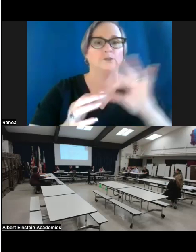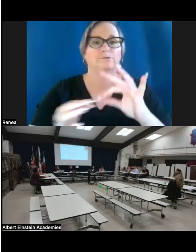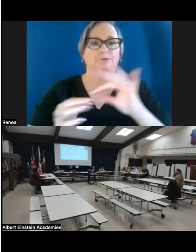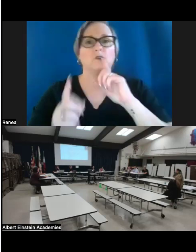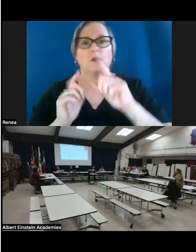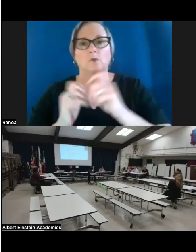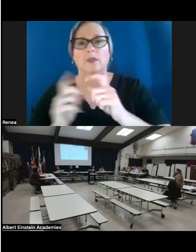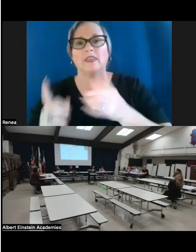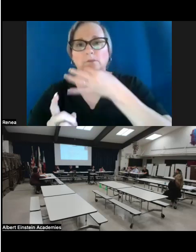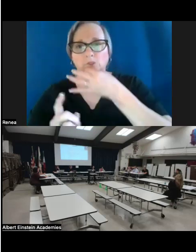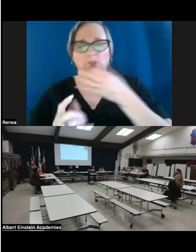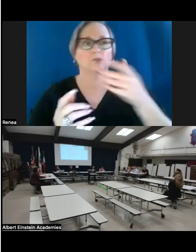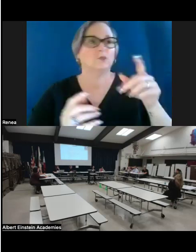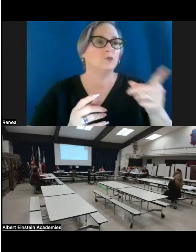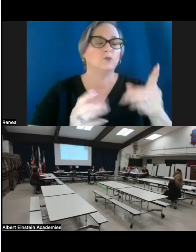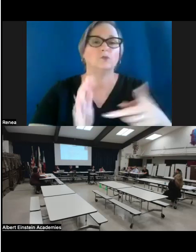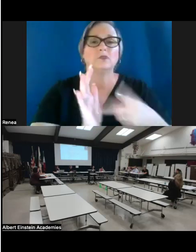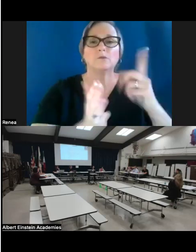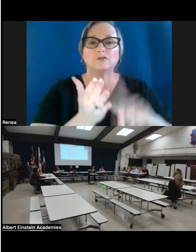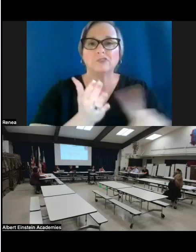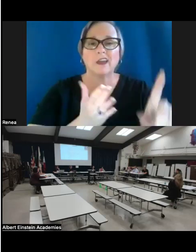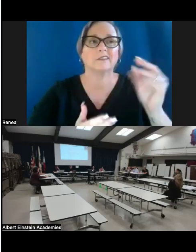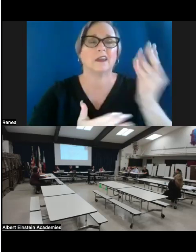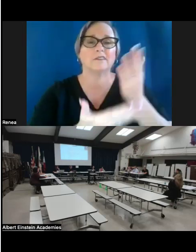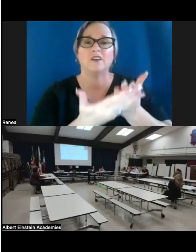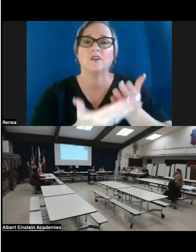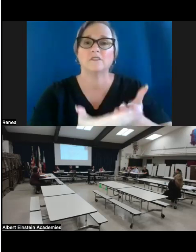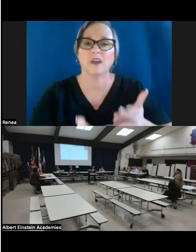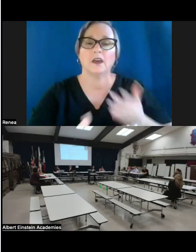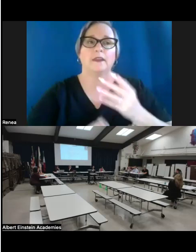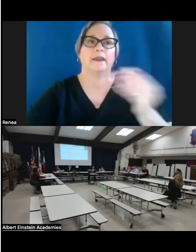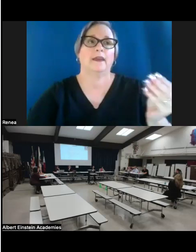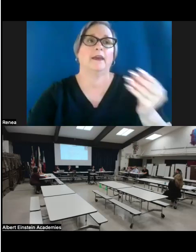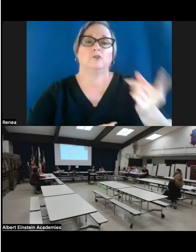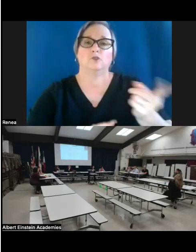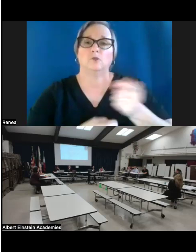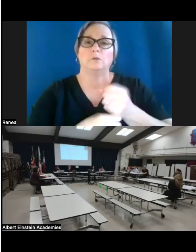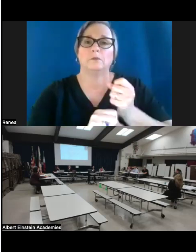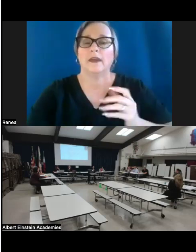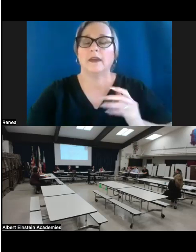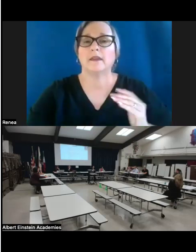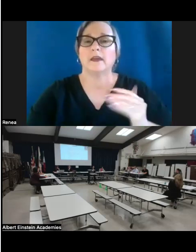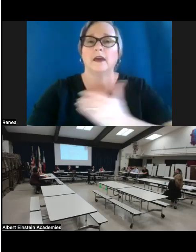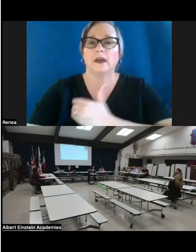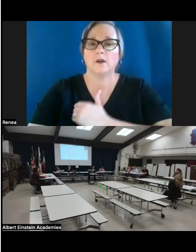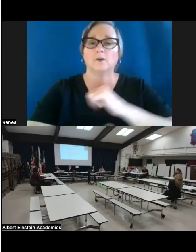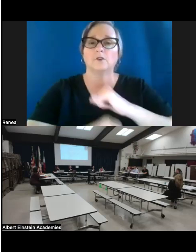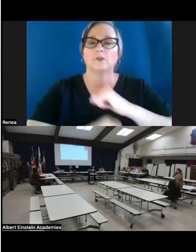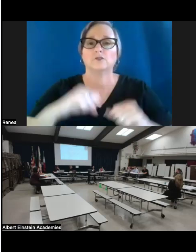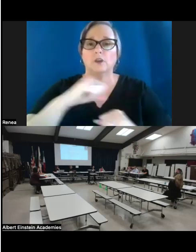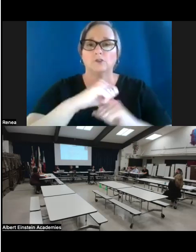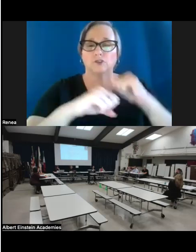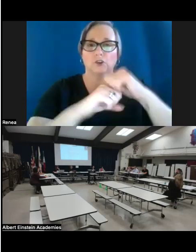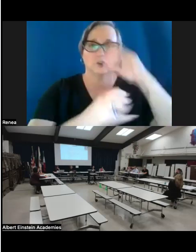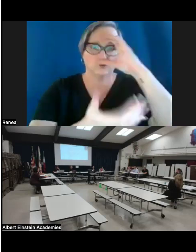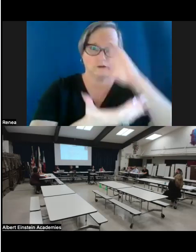and really make our structure credible. Thank